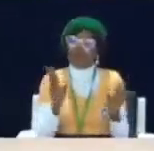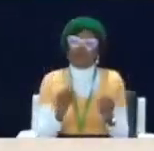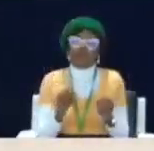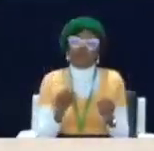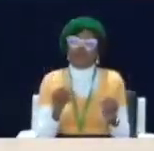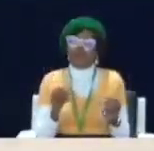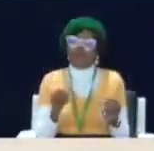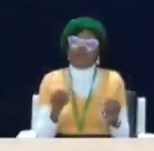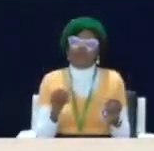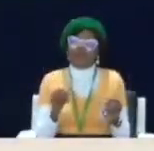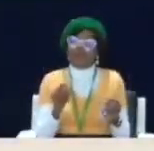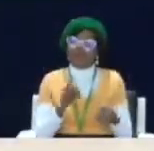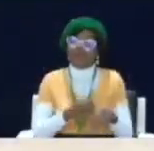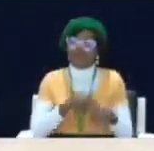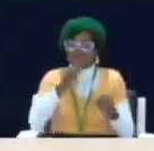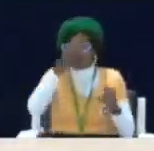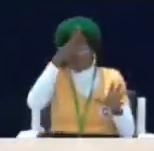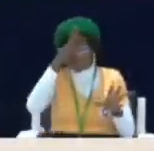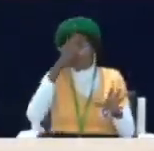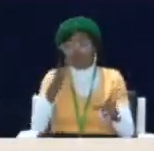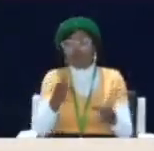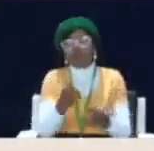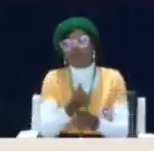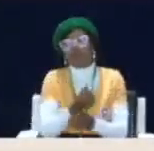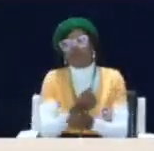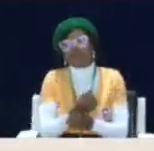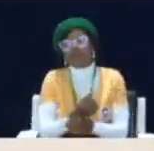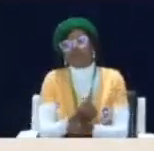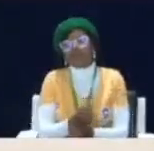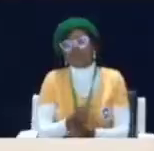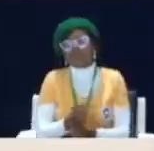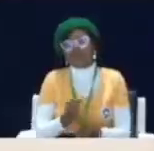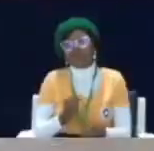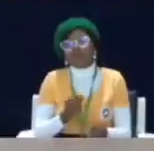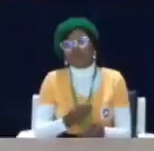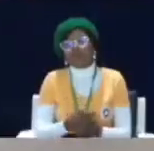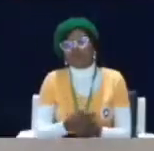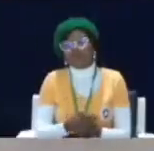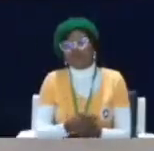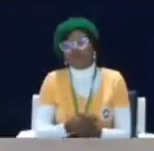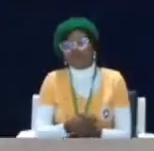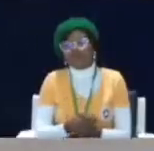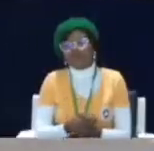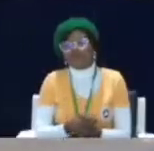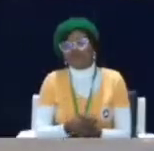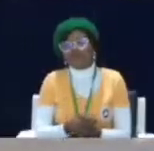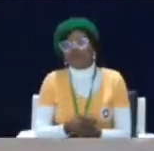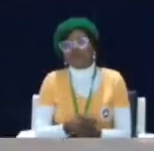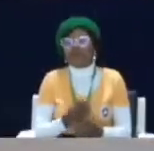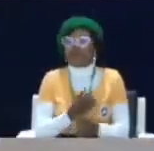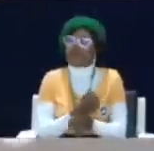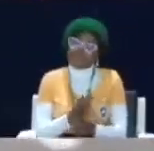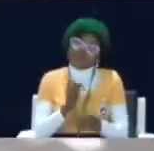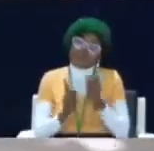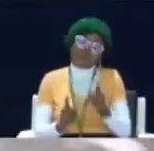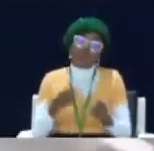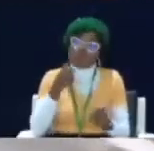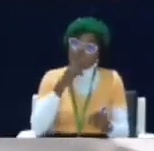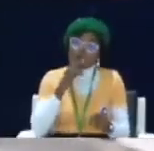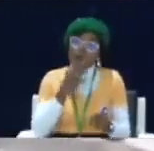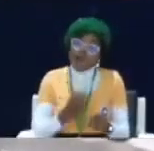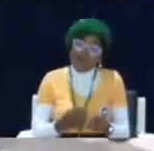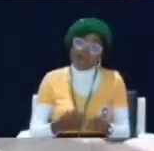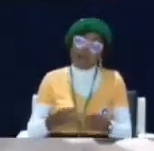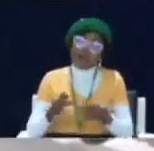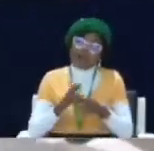Father. Send more great ambassadors. Send people who are ready to go out